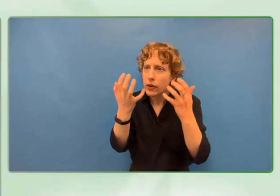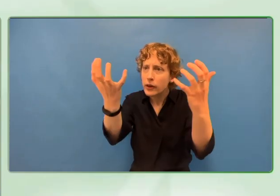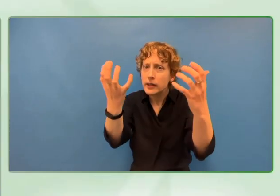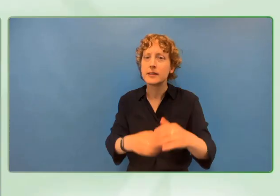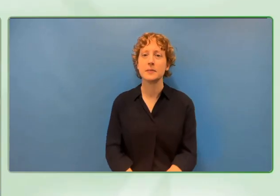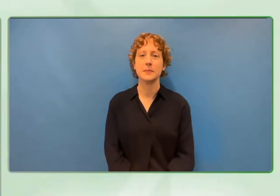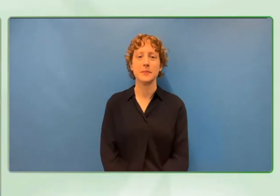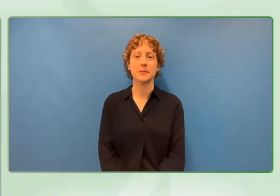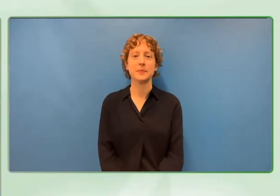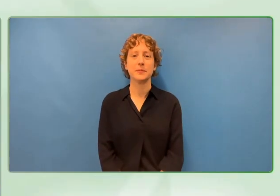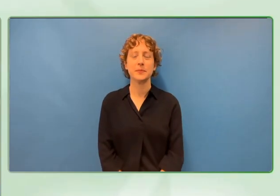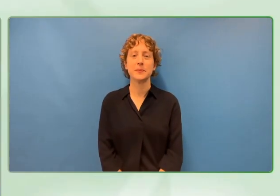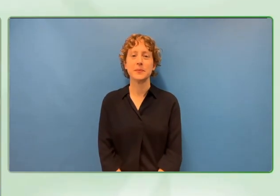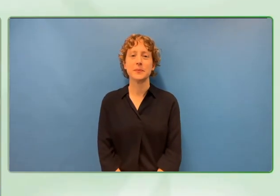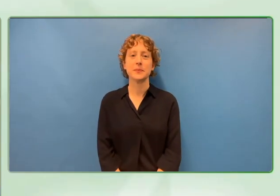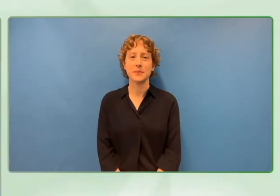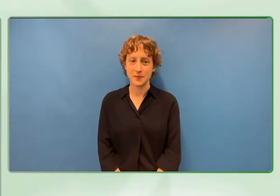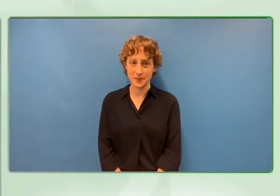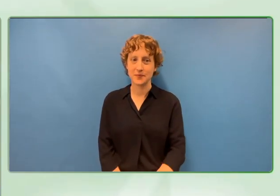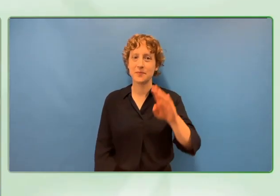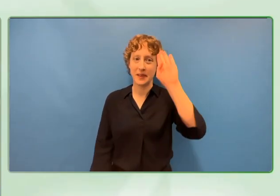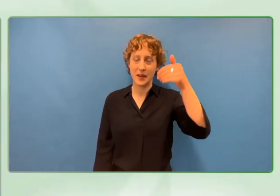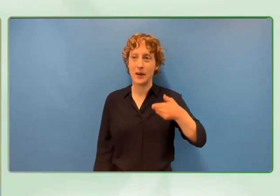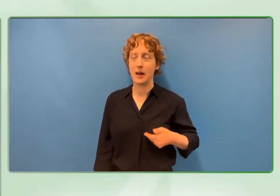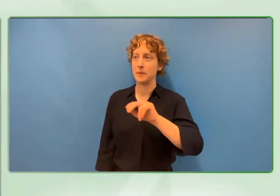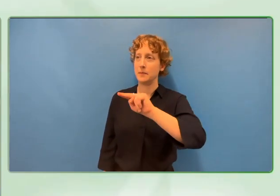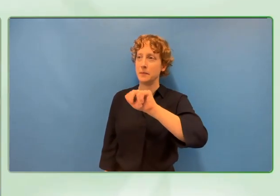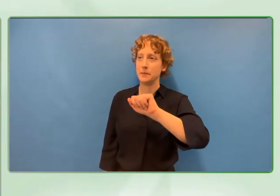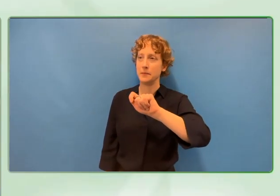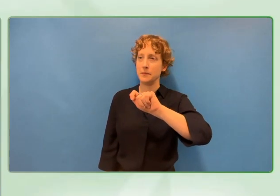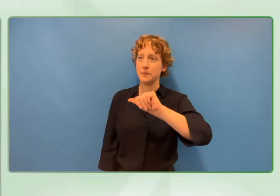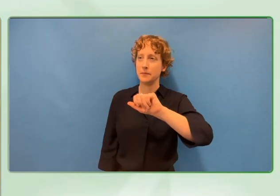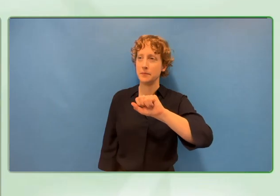Hi, I'm Natasha. I'm from Australia. It's a long way away.